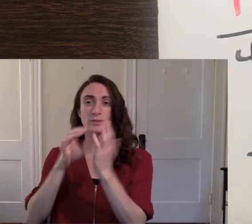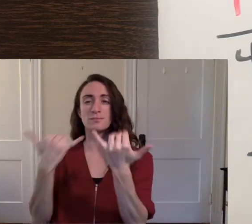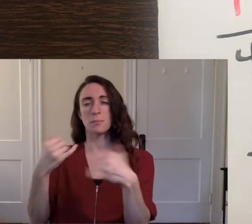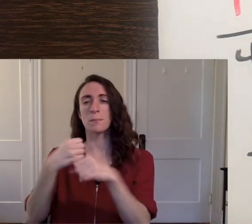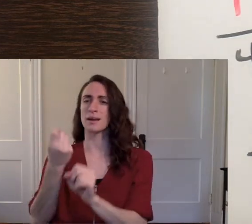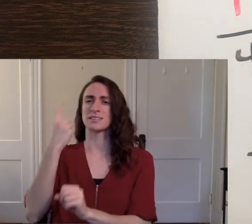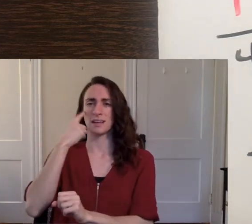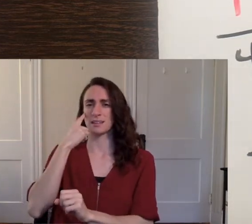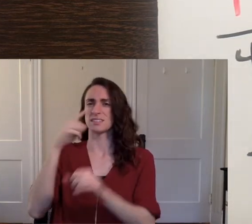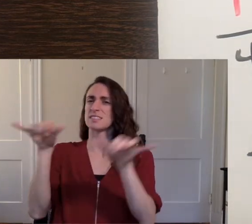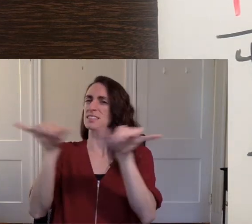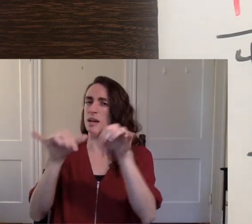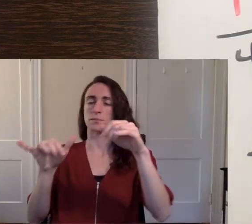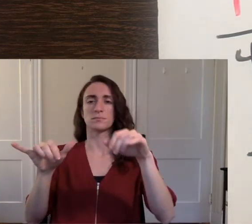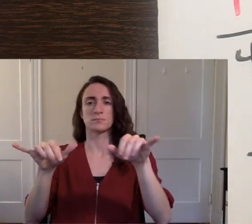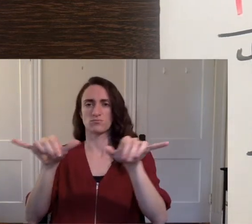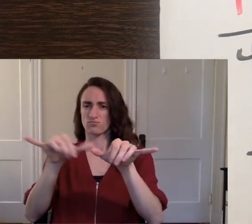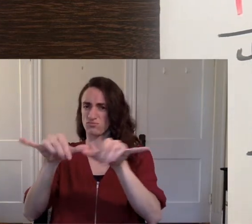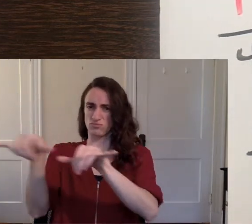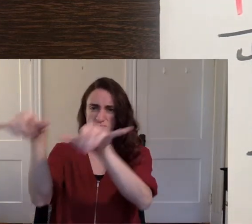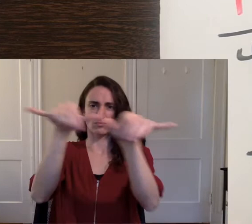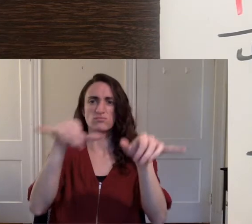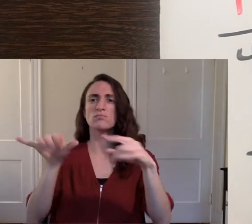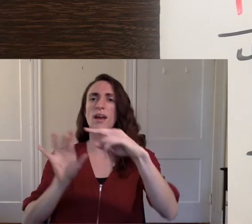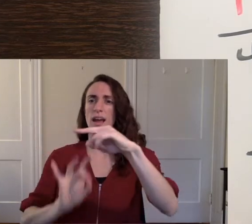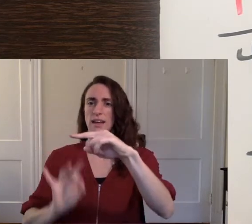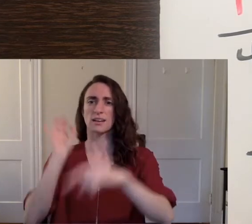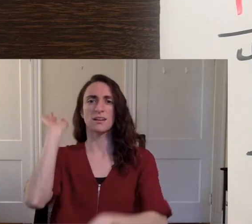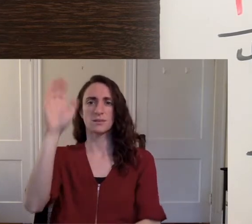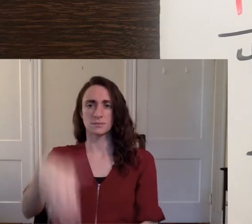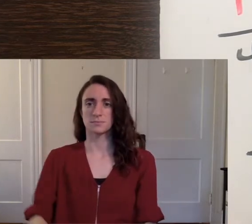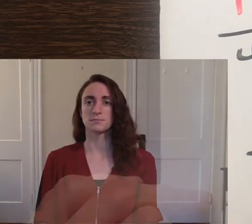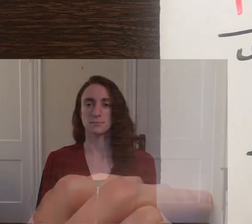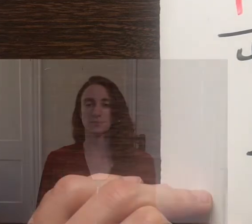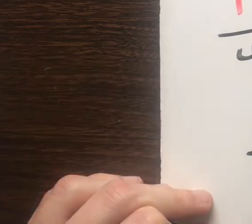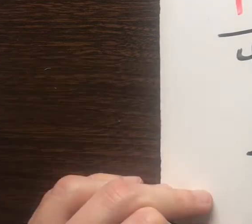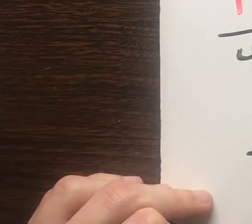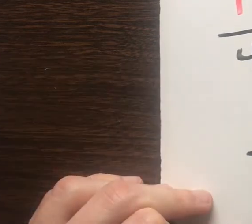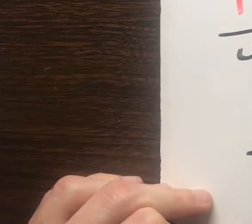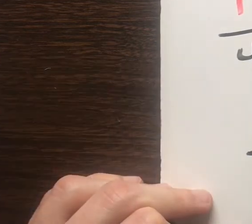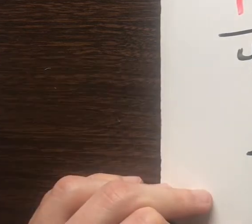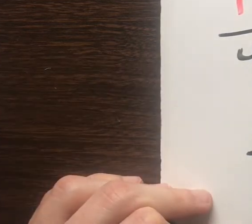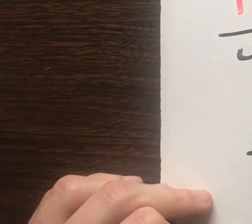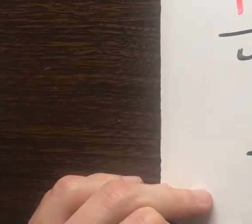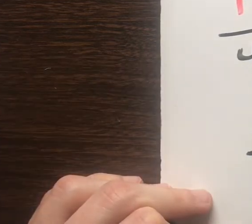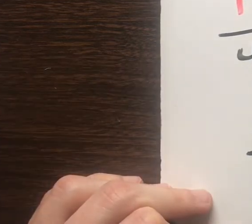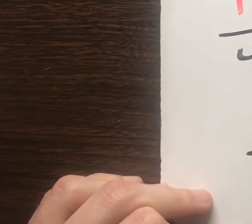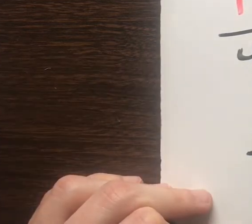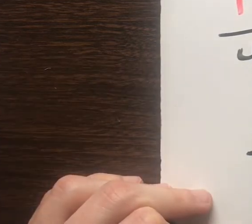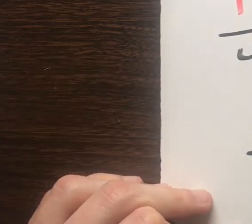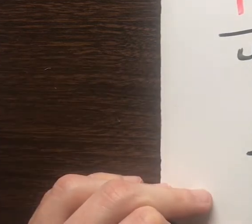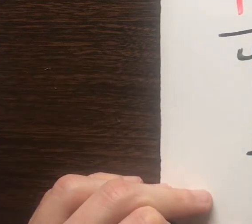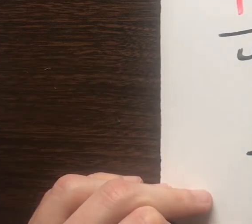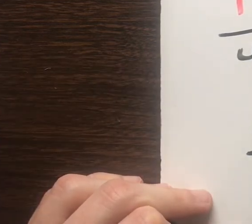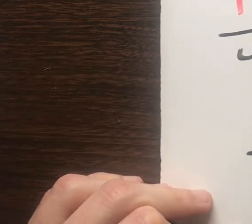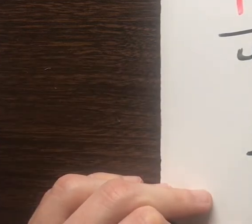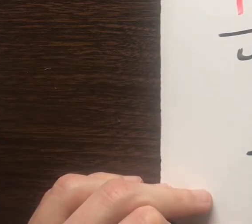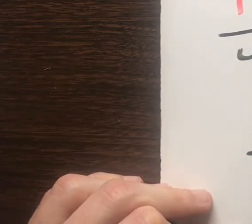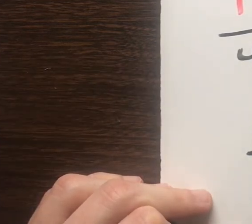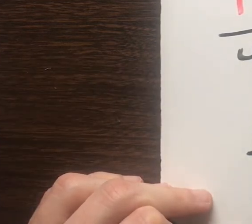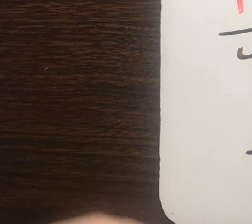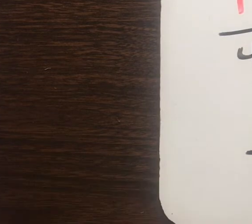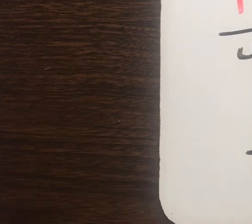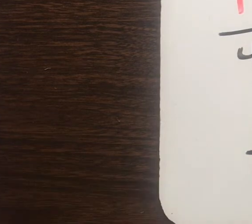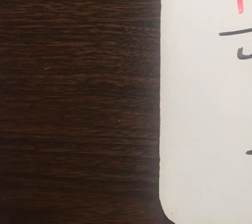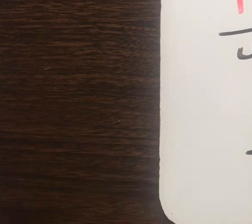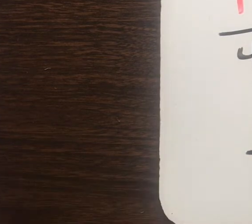And if you look at the visual representation, you can see how it's all connected. We divide our whole into eighths again, and you can see that pink becomes 2/8 added